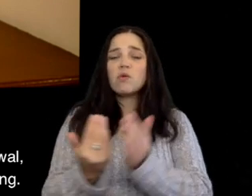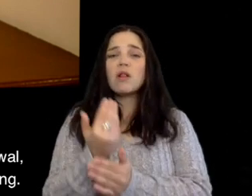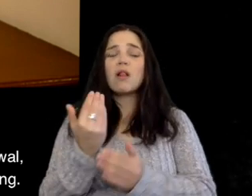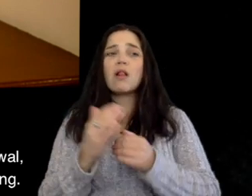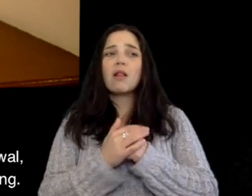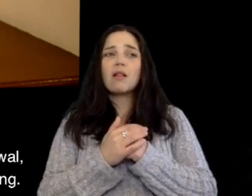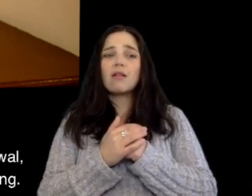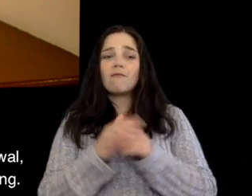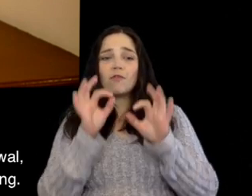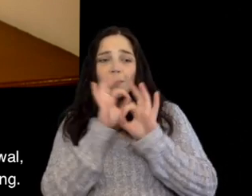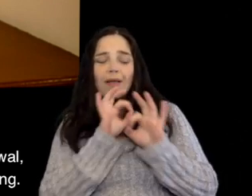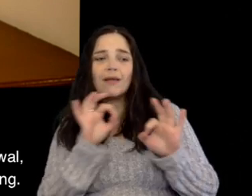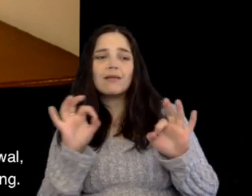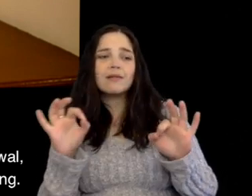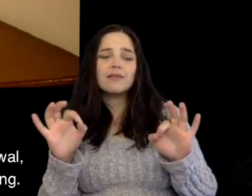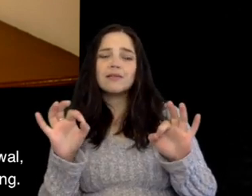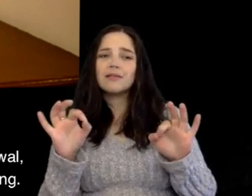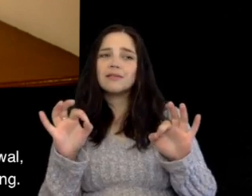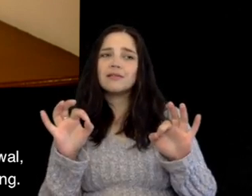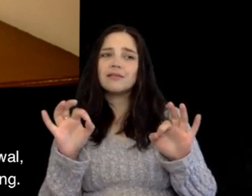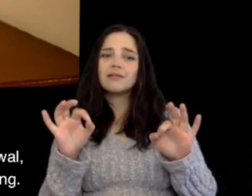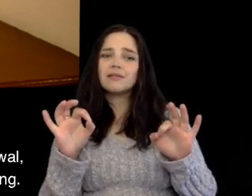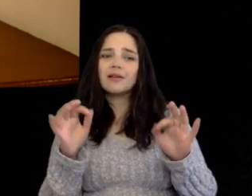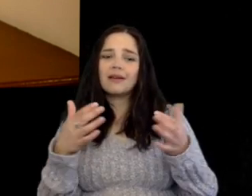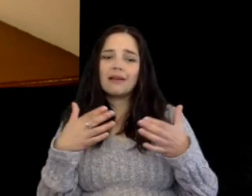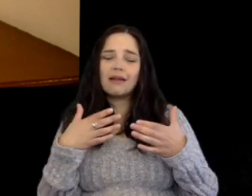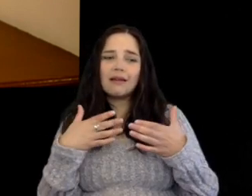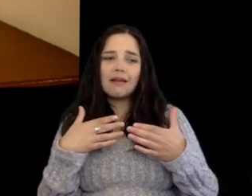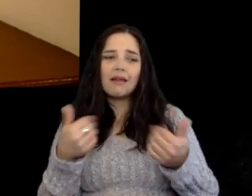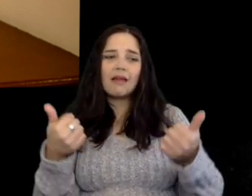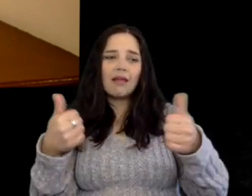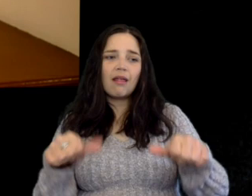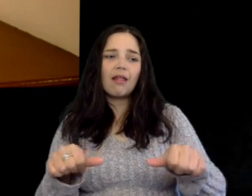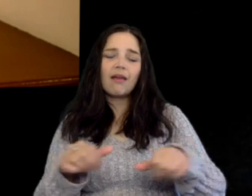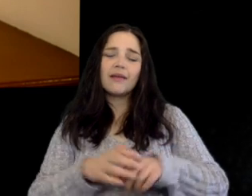renewal, for peace and healing.